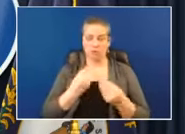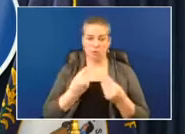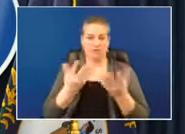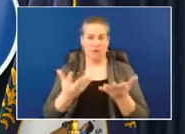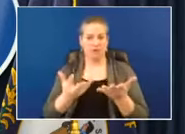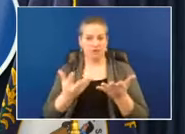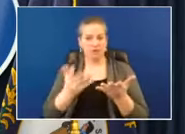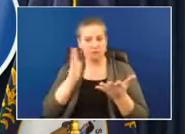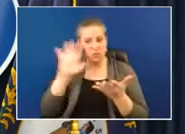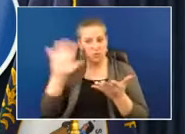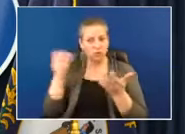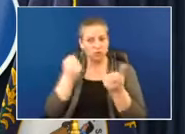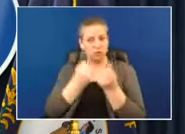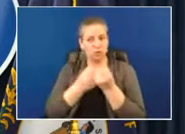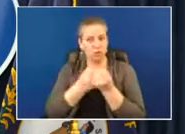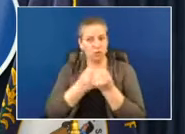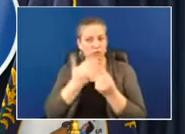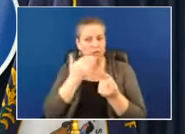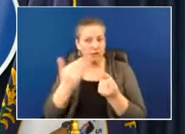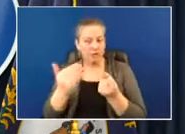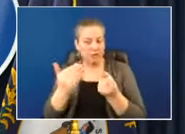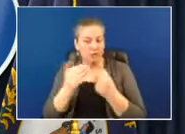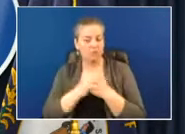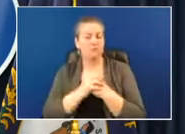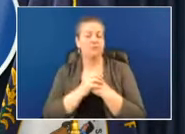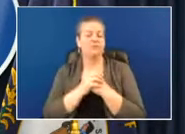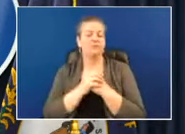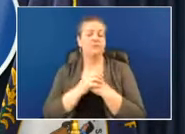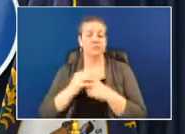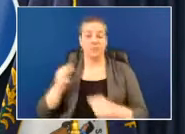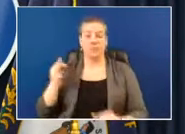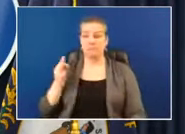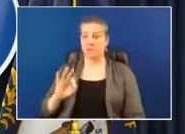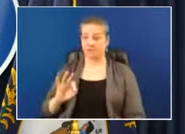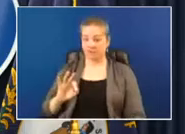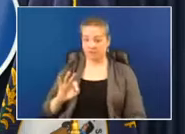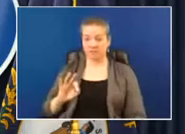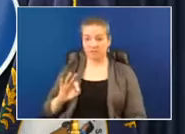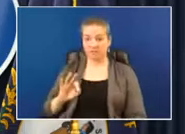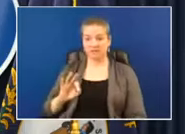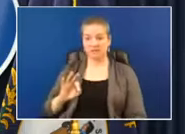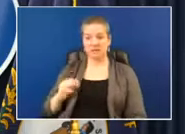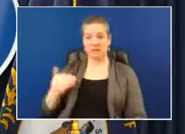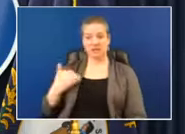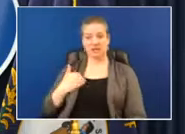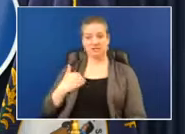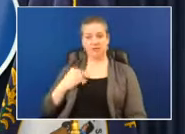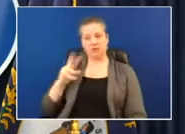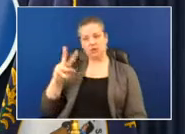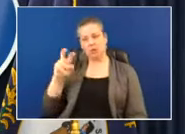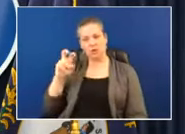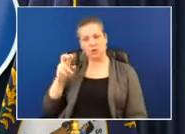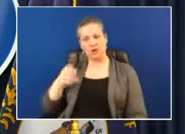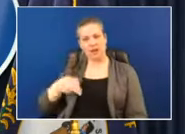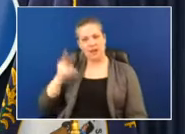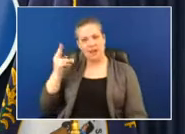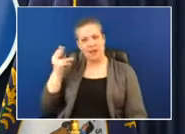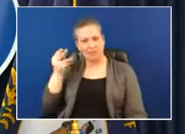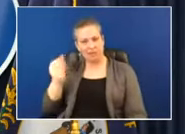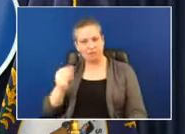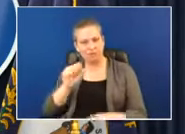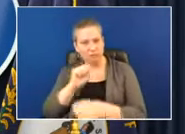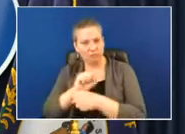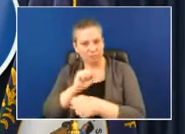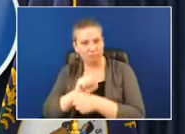thank you. Key benefits, as the governor said, will be in excess of 200 high-tech, high-paying jobs. This is in addition to